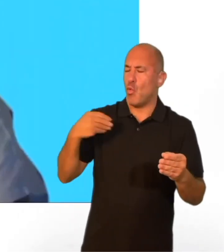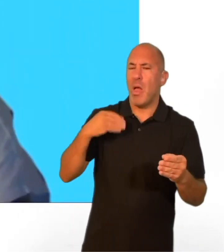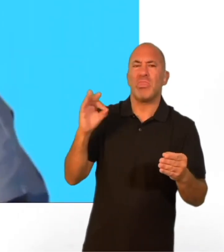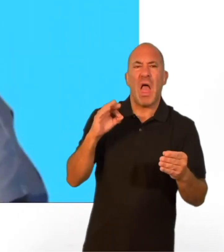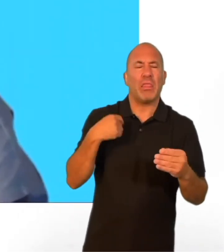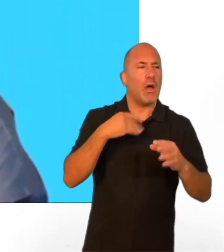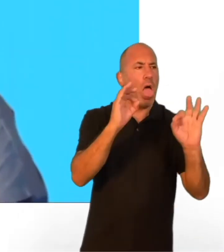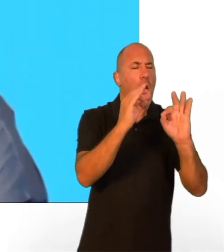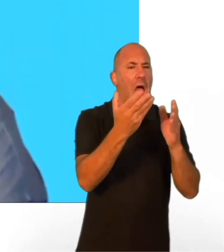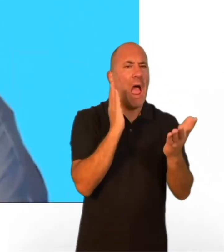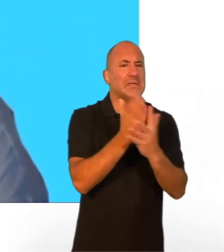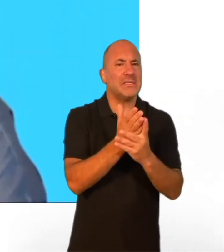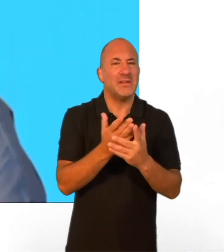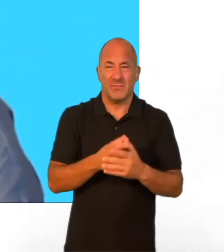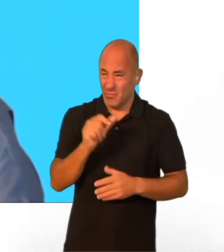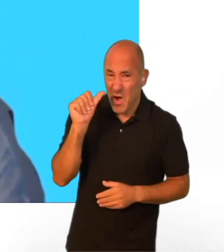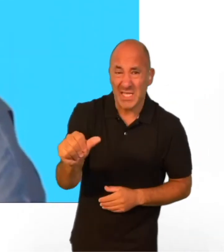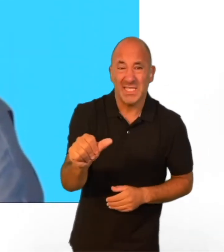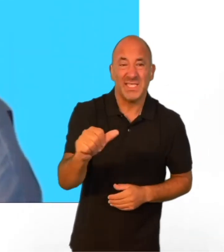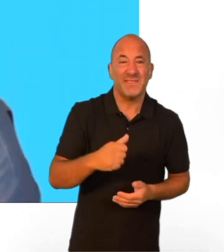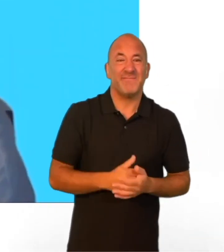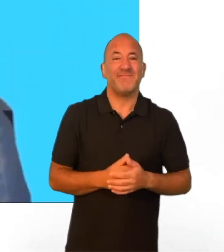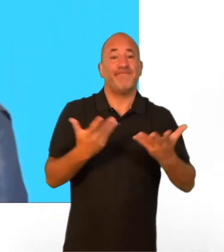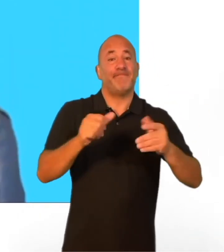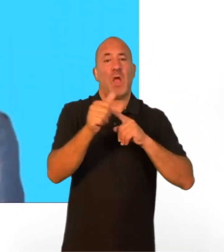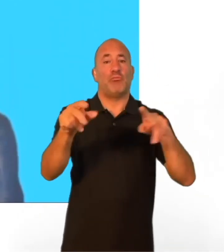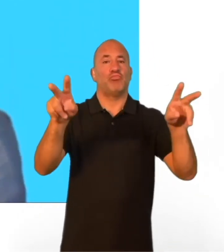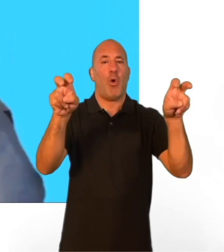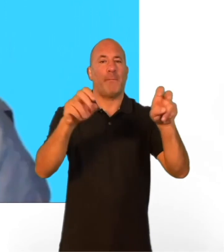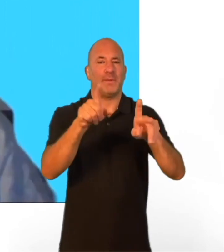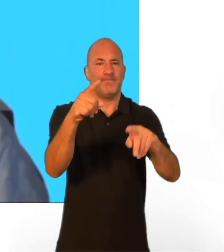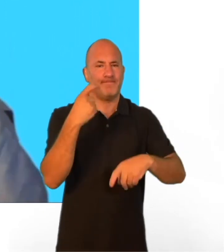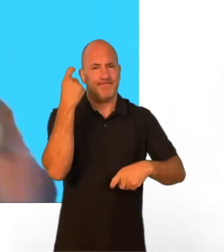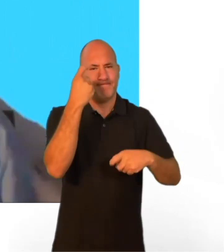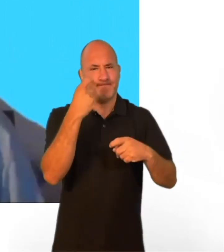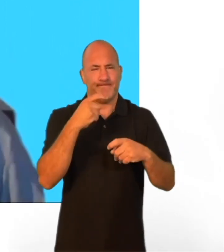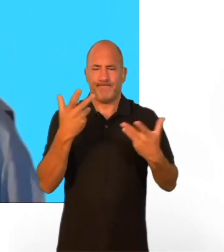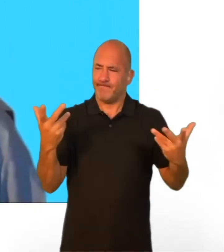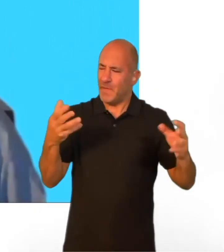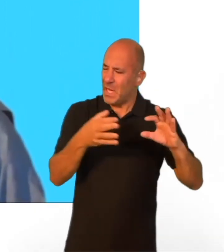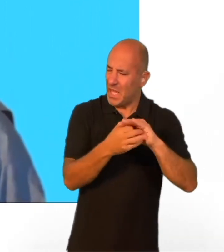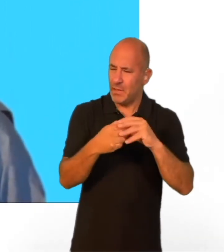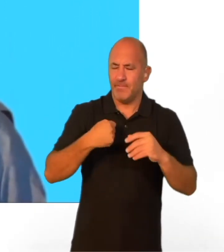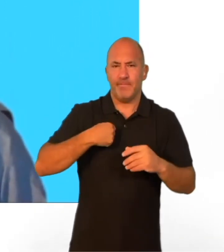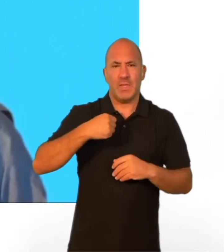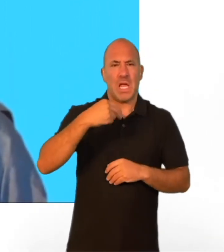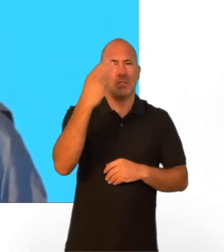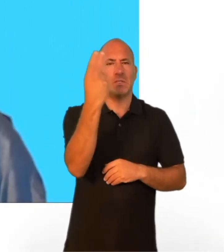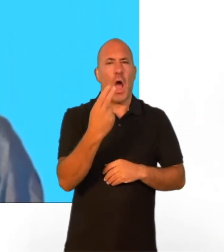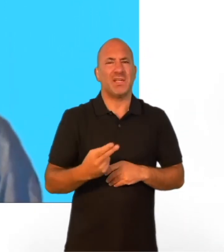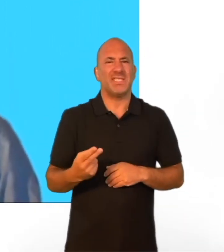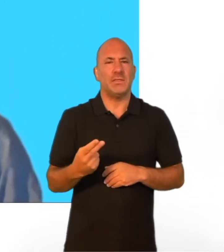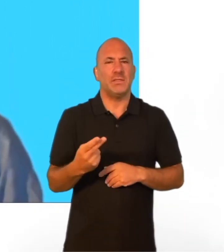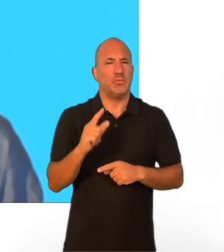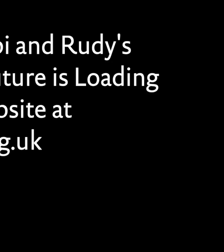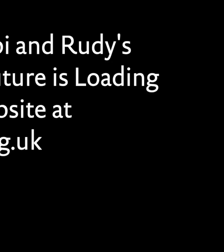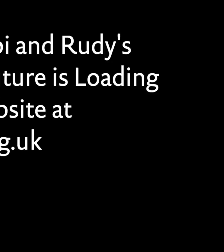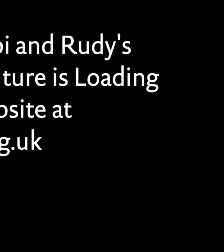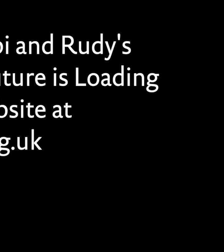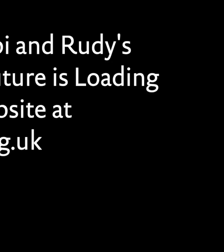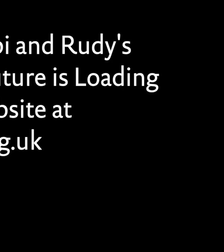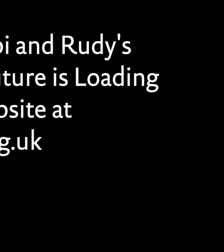So our next topic was thinking about what does all of this mean as